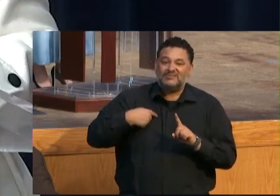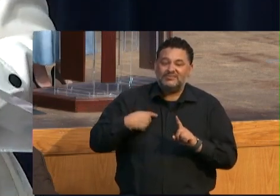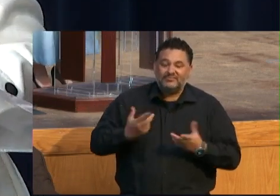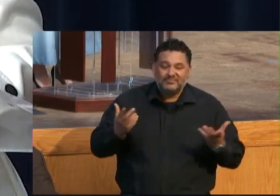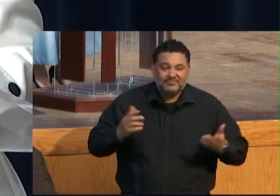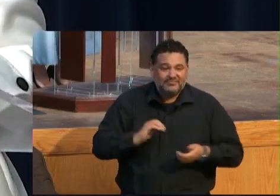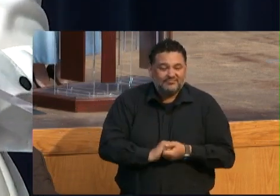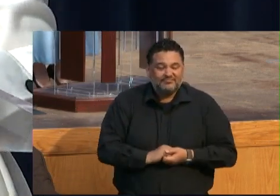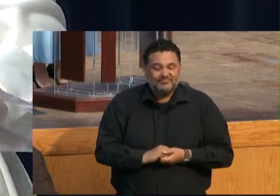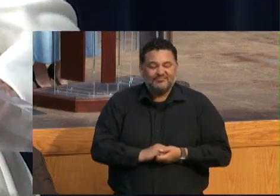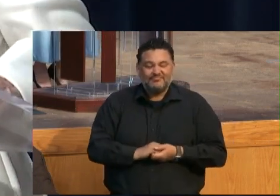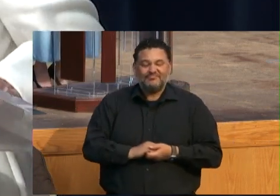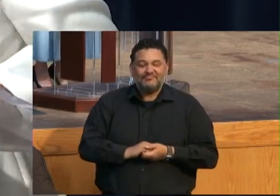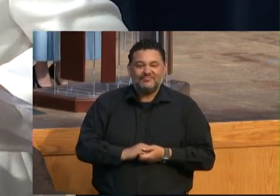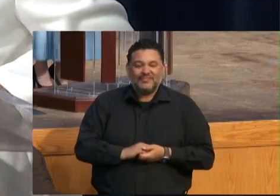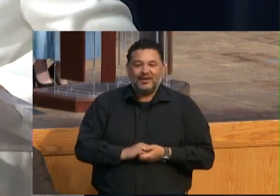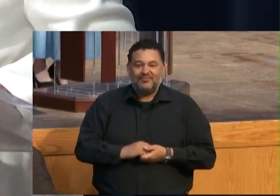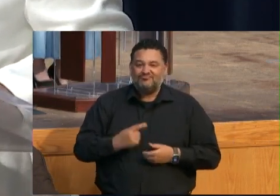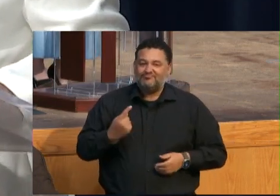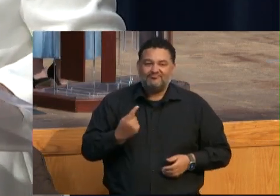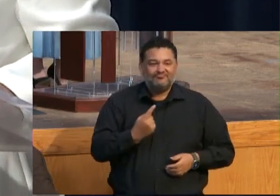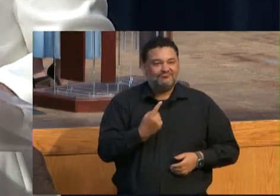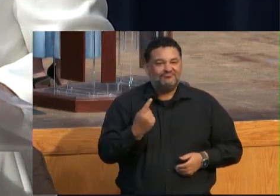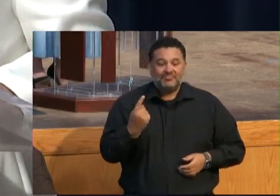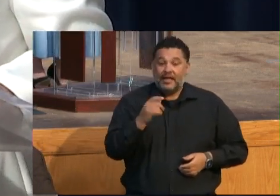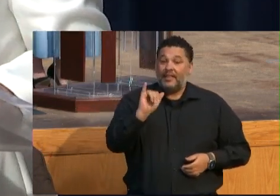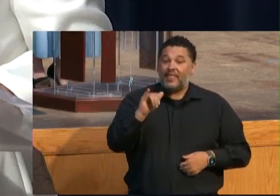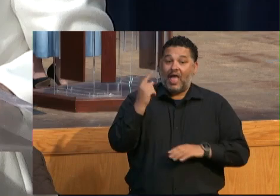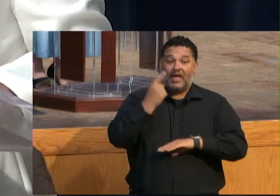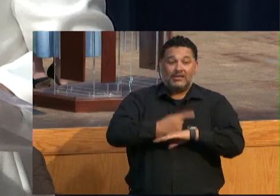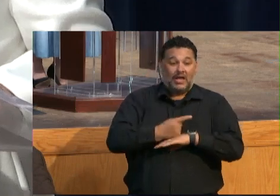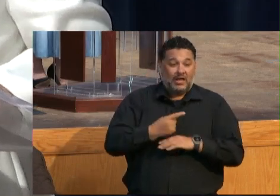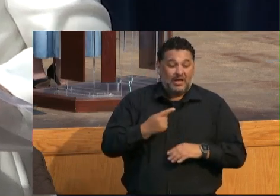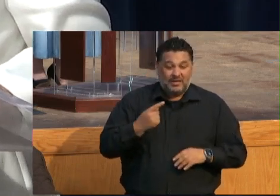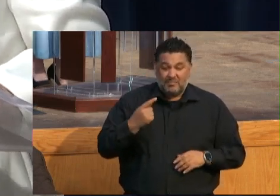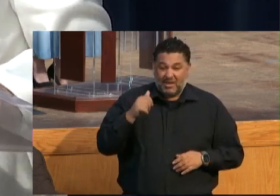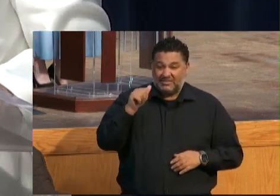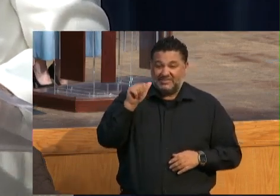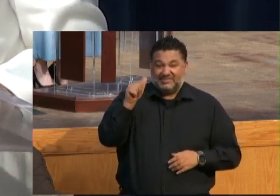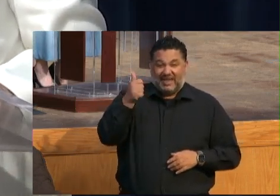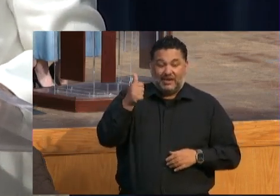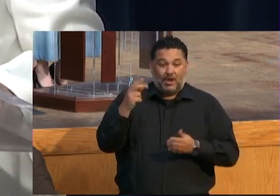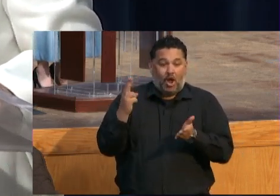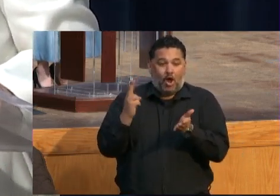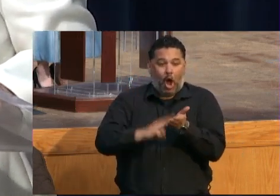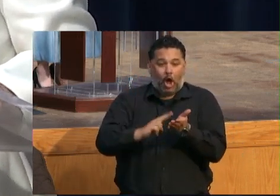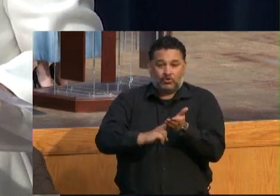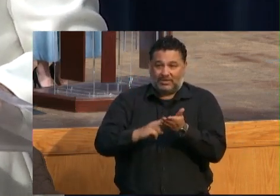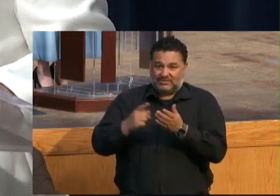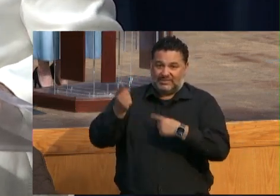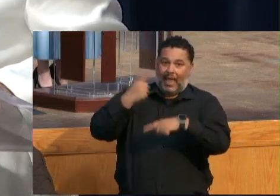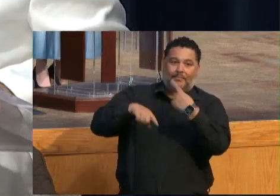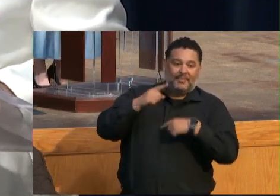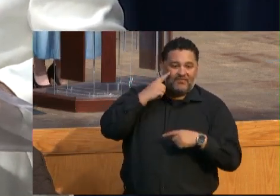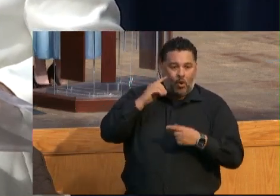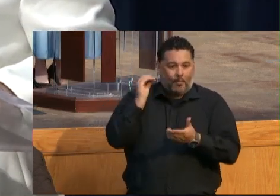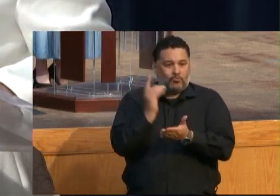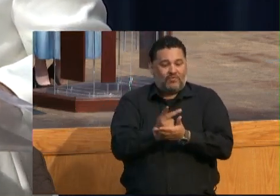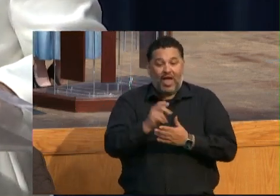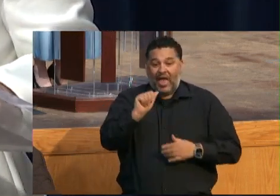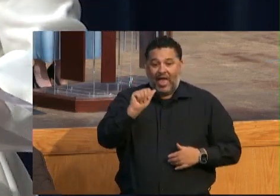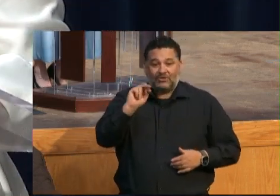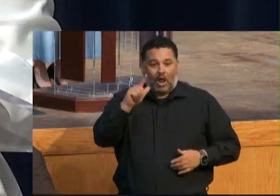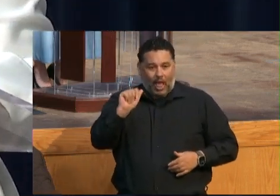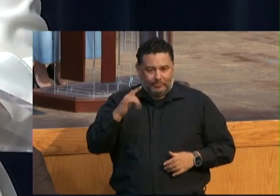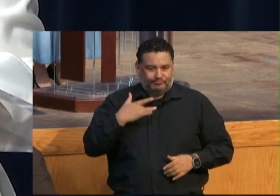Anywho, that day, I don't know, like 10 contracts came in for approval. Angela normally does